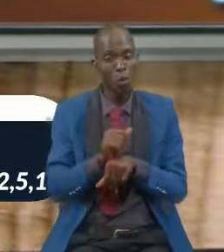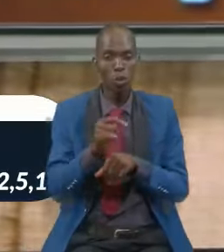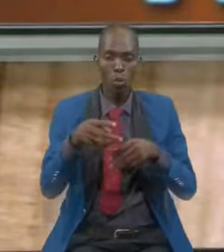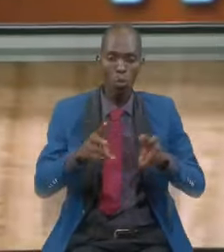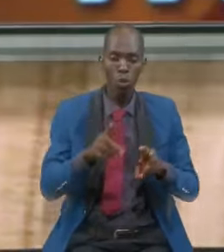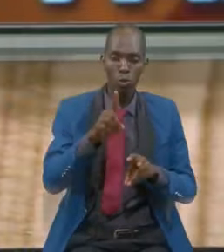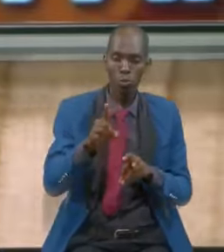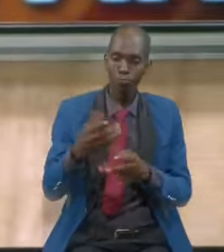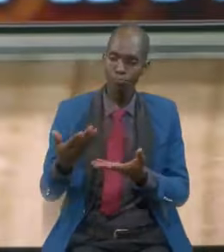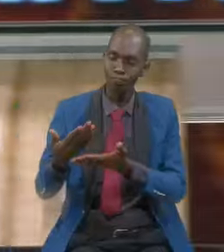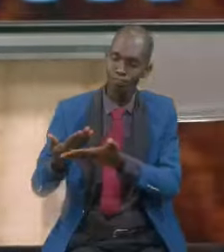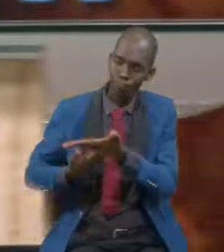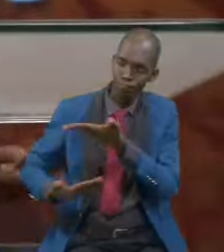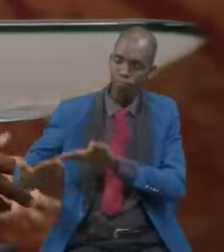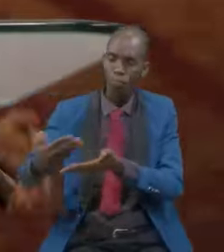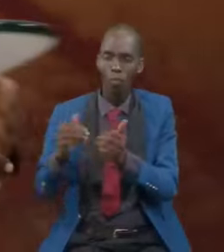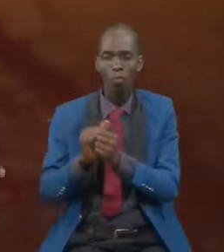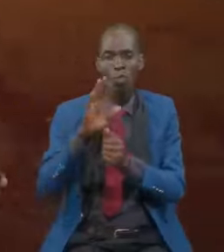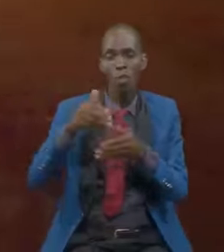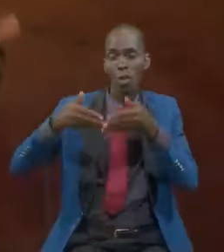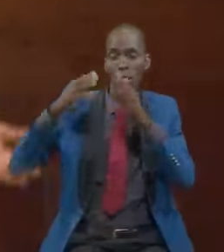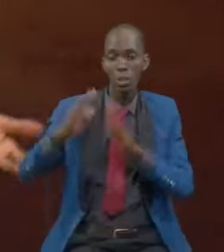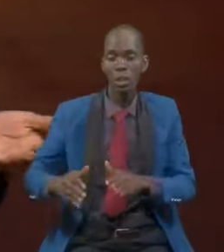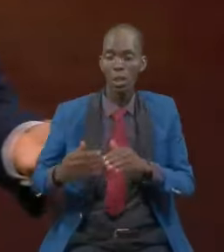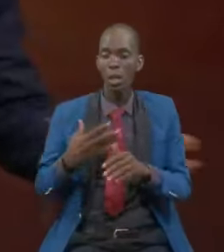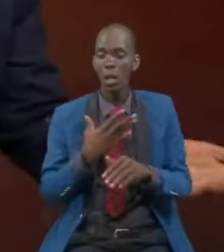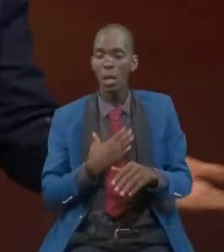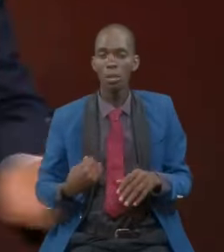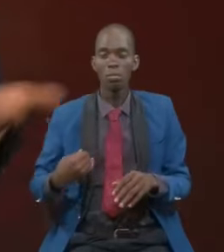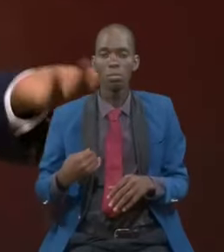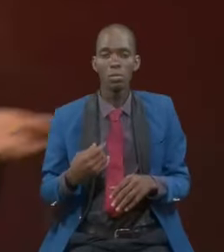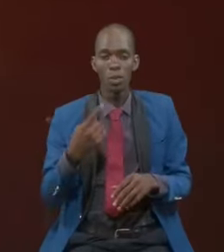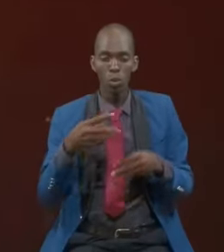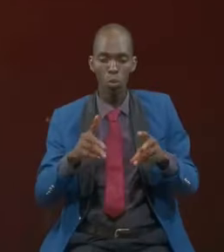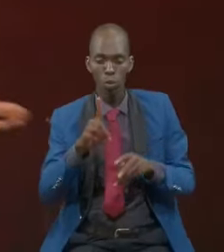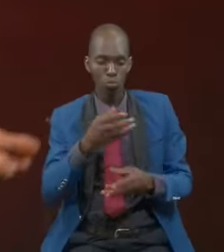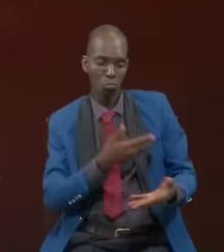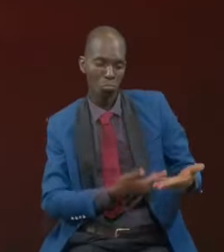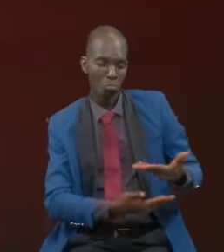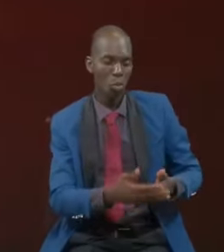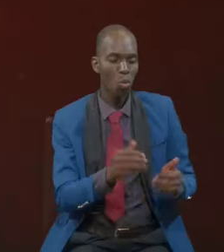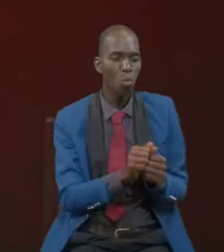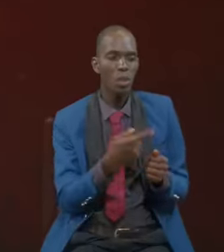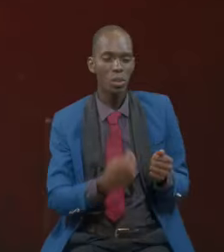your director, the manager, and the way you relate with the junior,